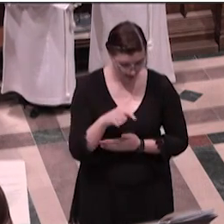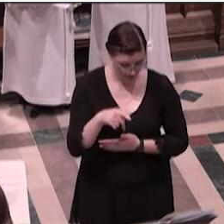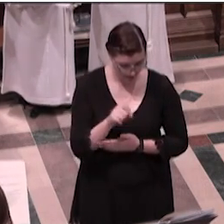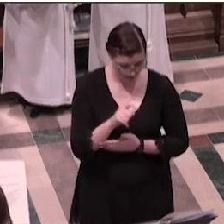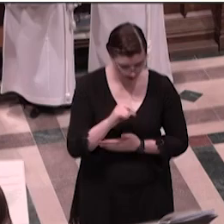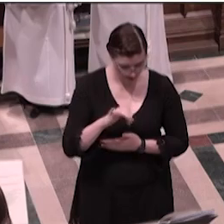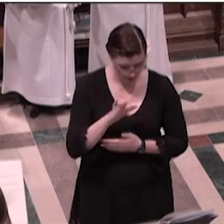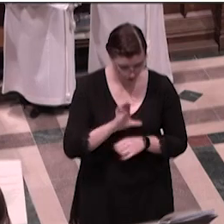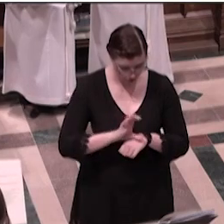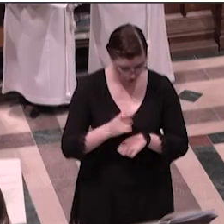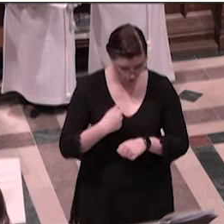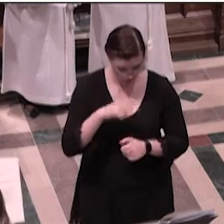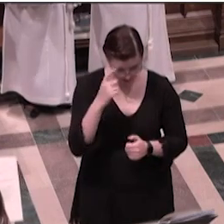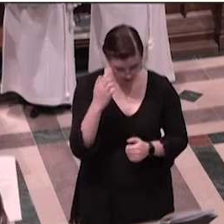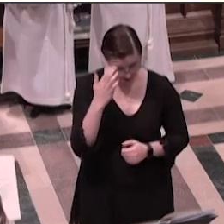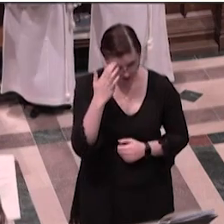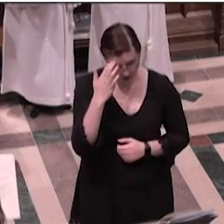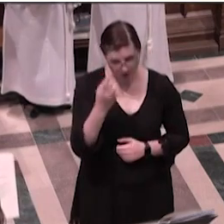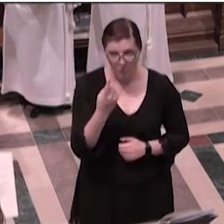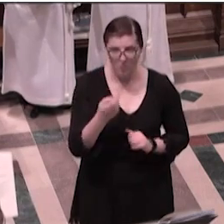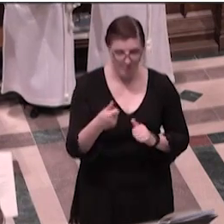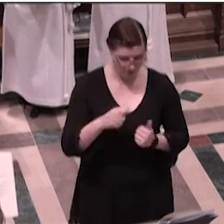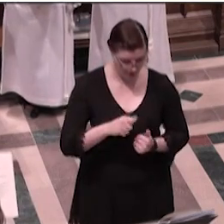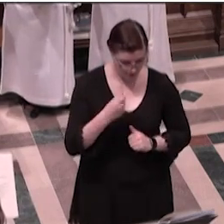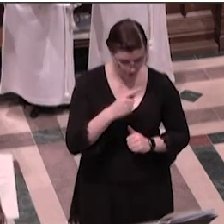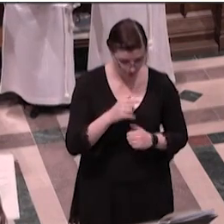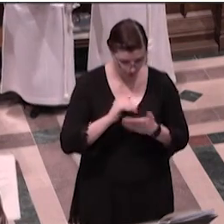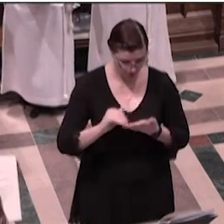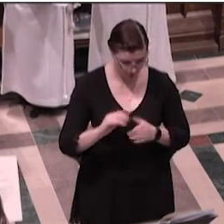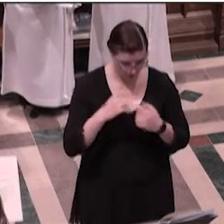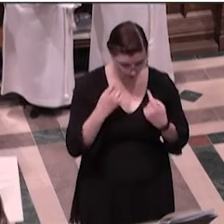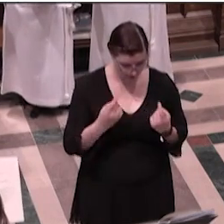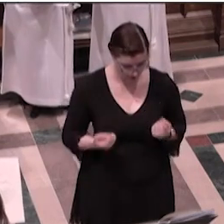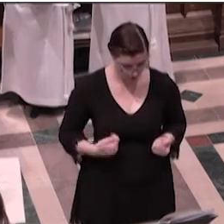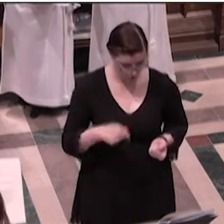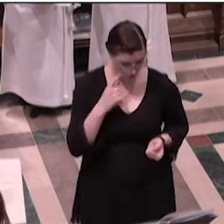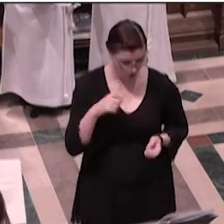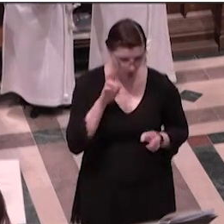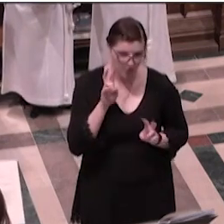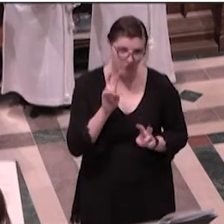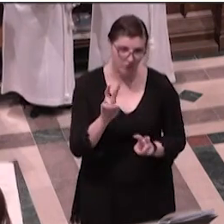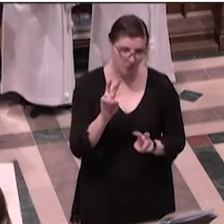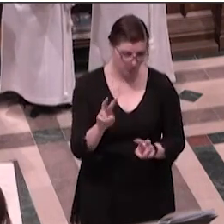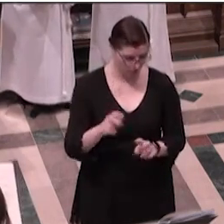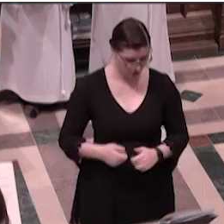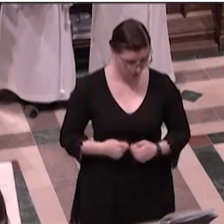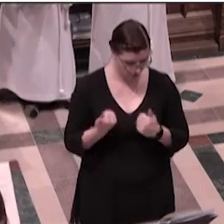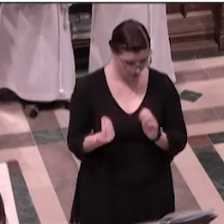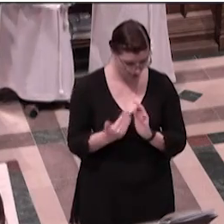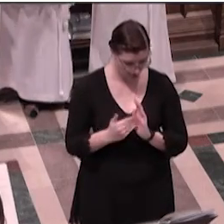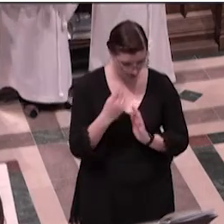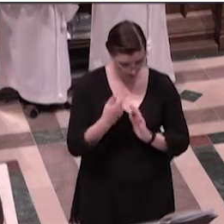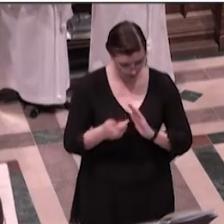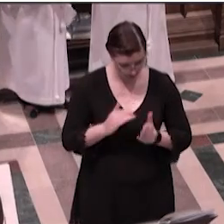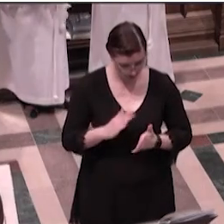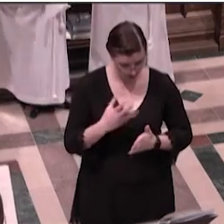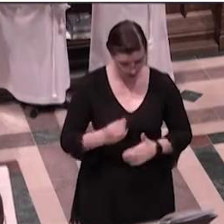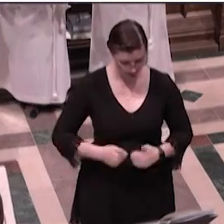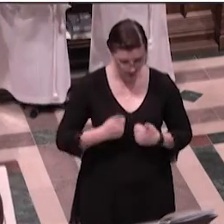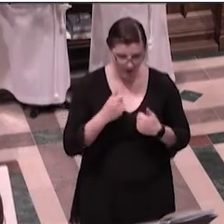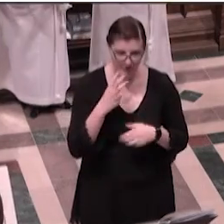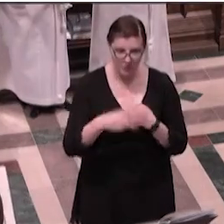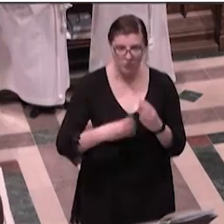the forgiveness of sins. We look for the resurrection of the dead and the life of the world to come. Amen.